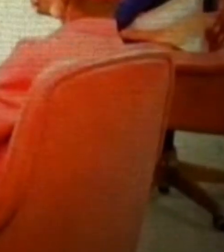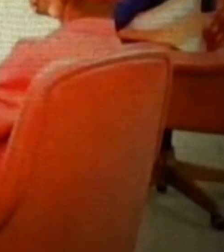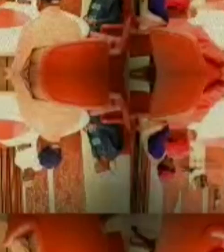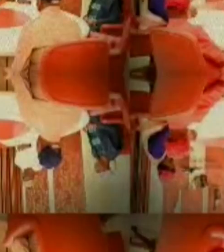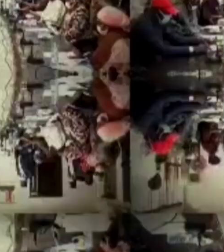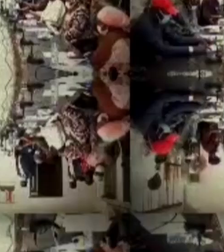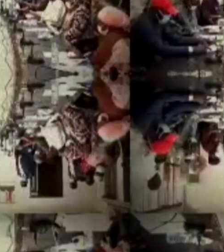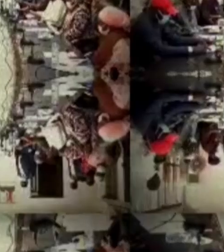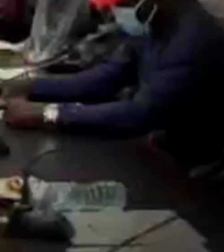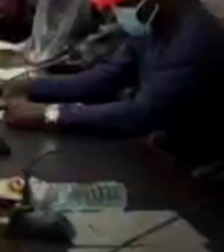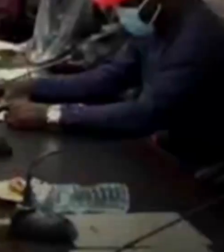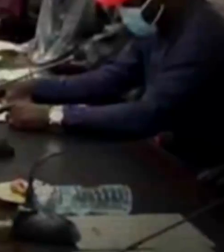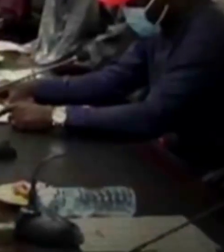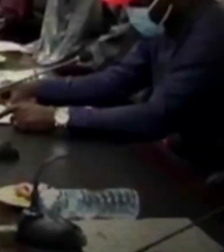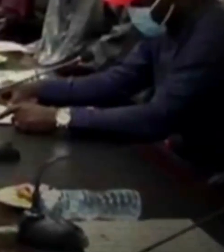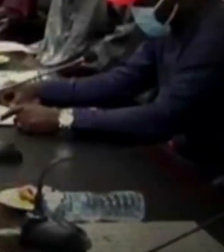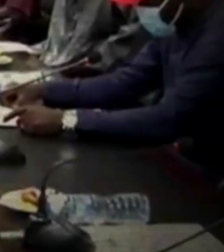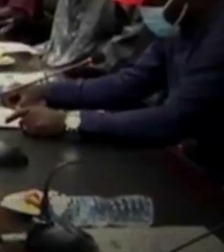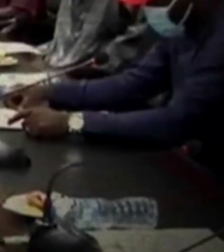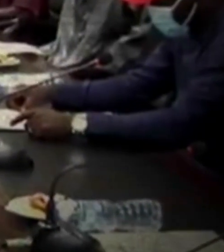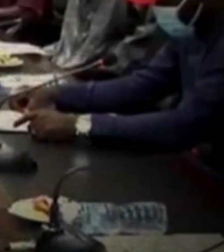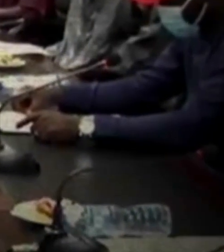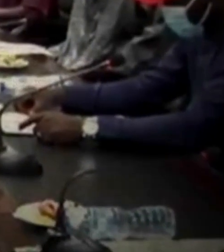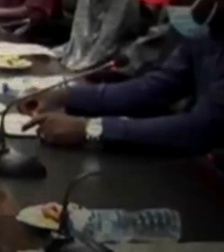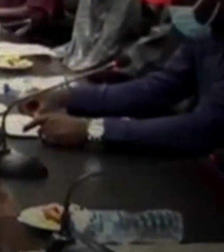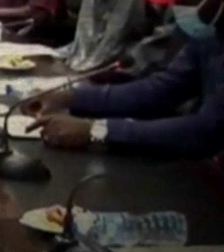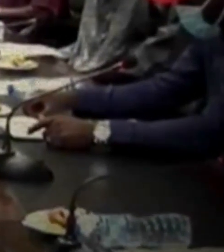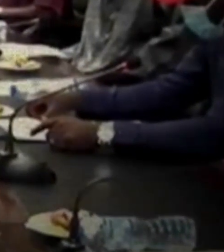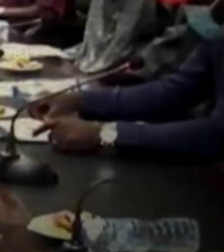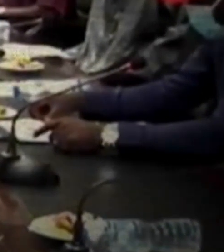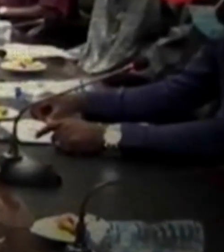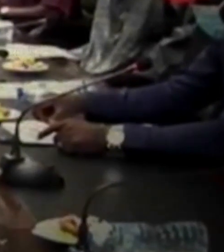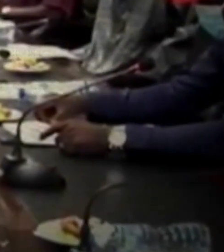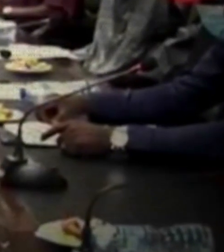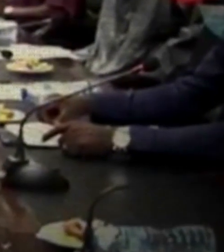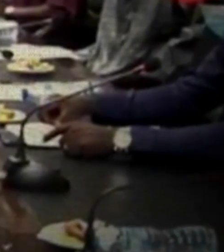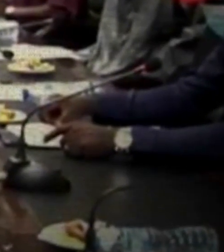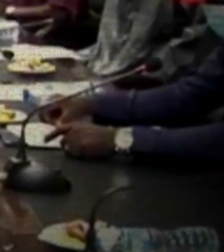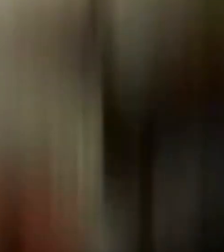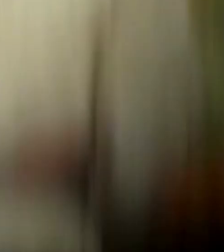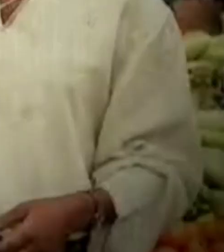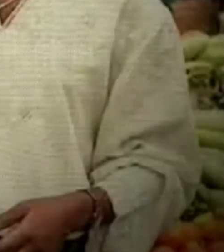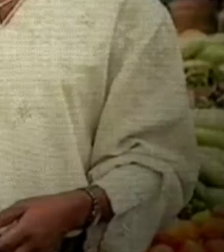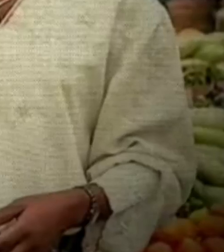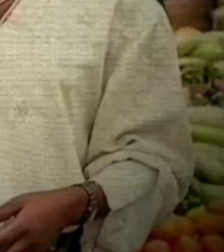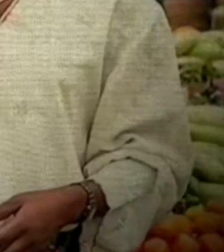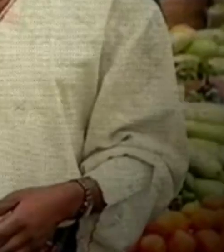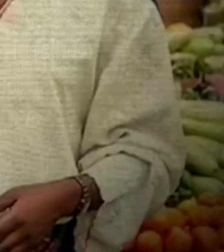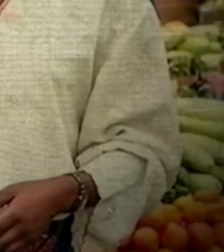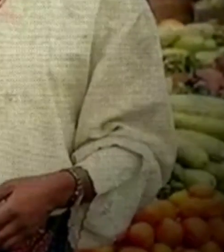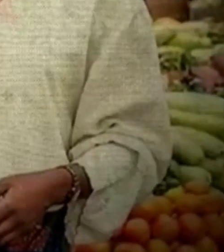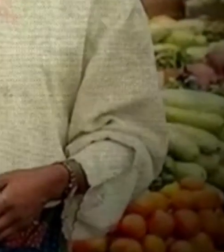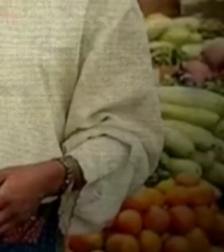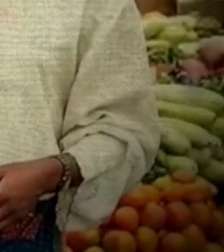must find a rally point, create a podium, and take turns to air our views without exposing innocent citizens to